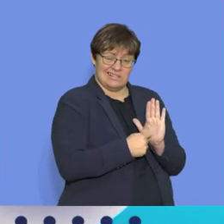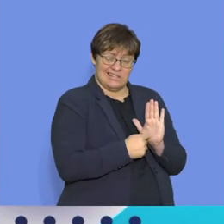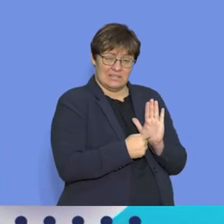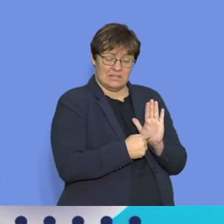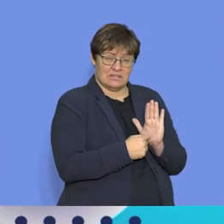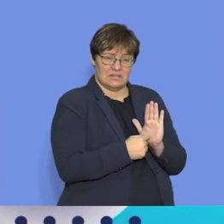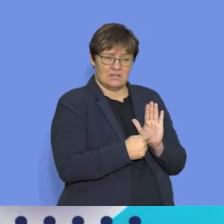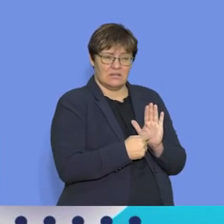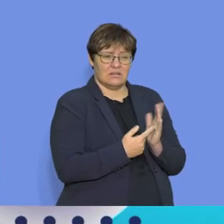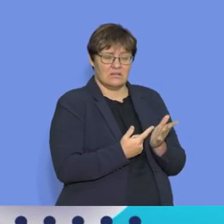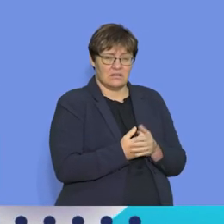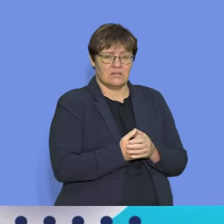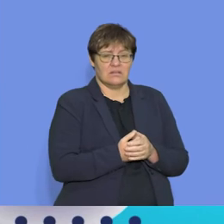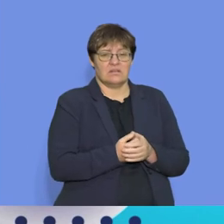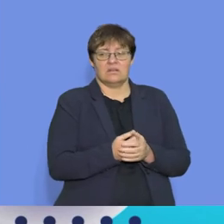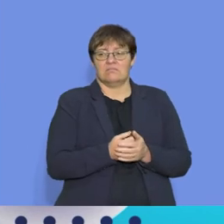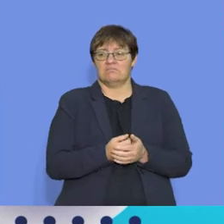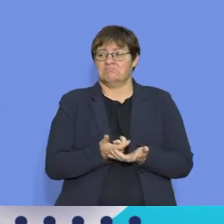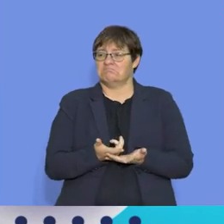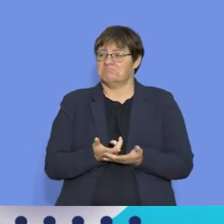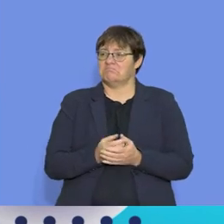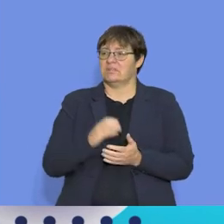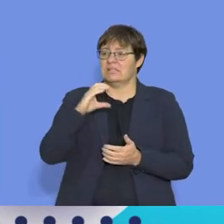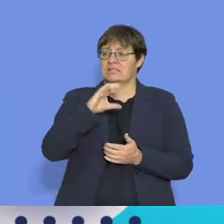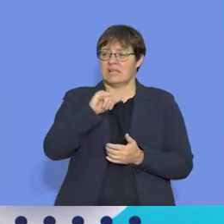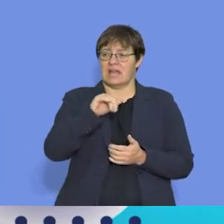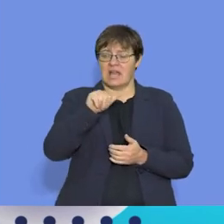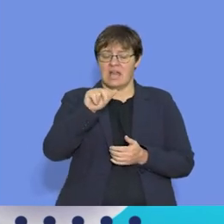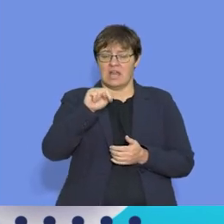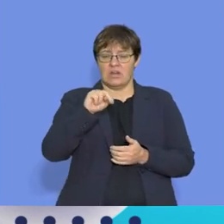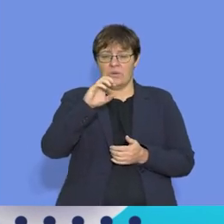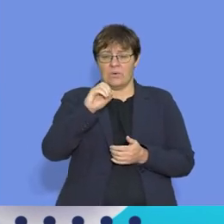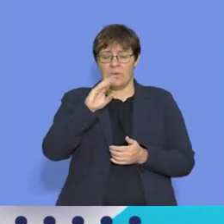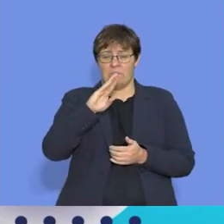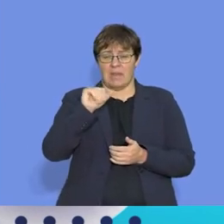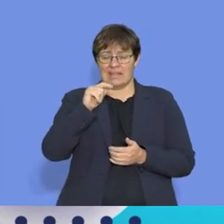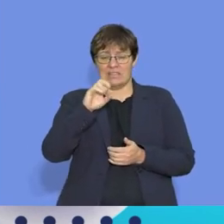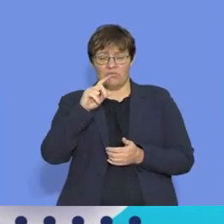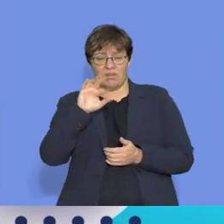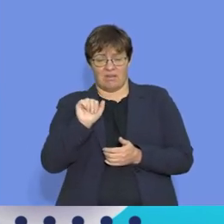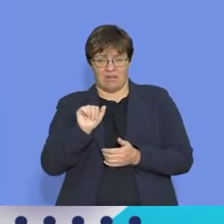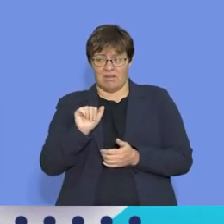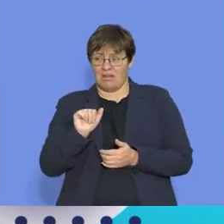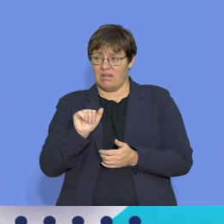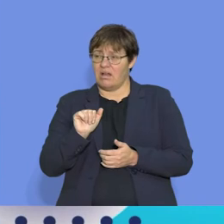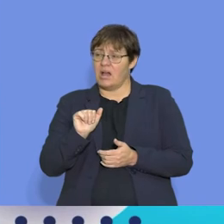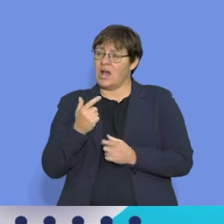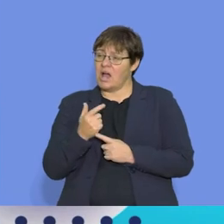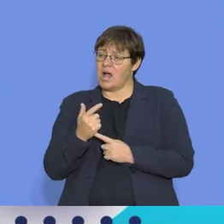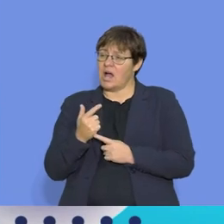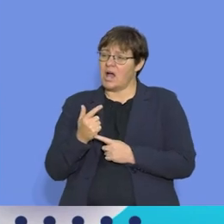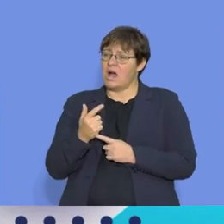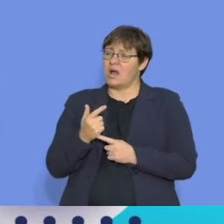from cyanobacteria, billions of years ago, there's actually